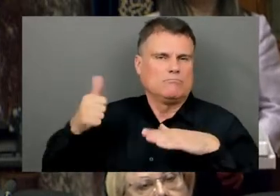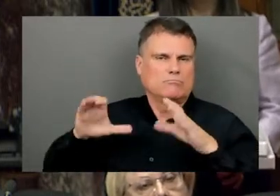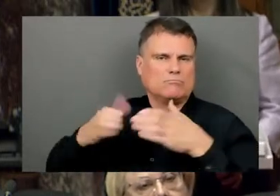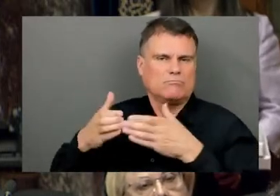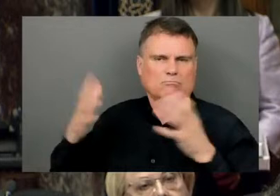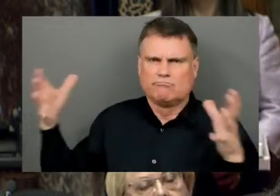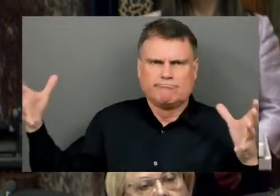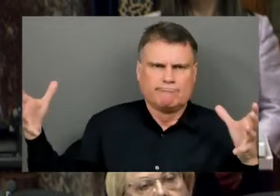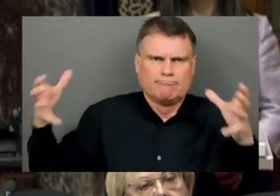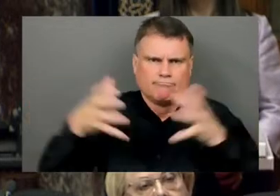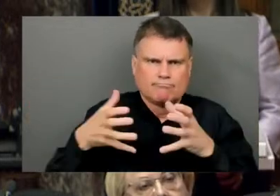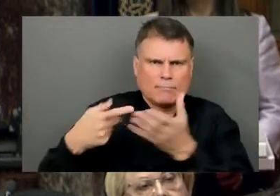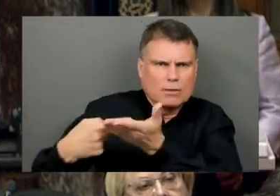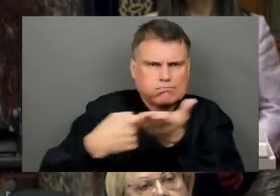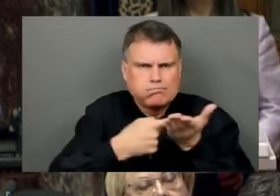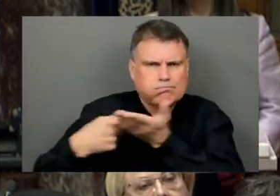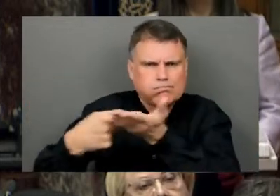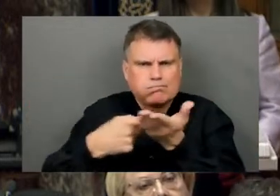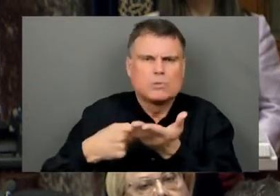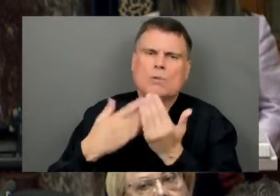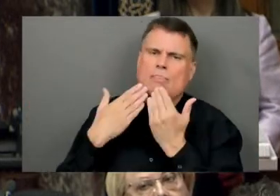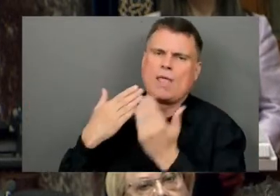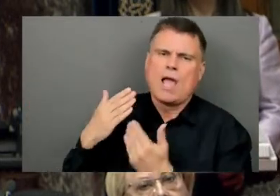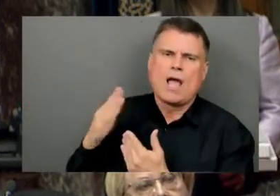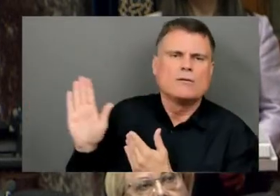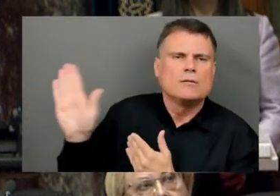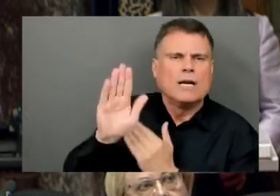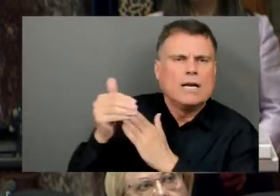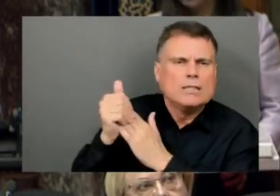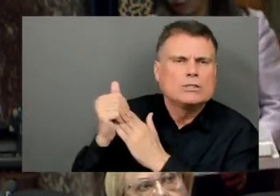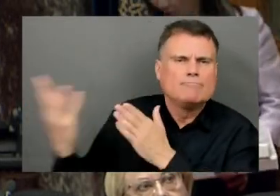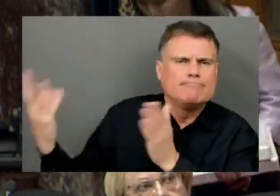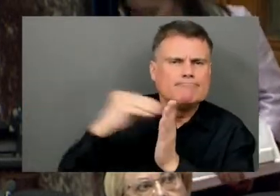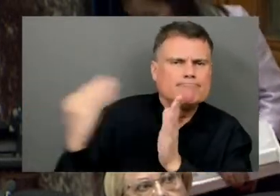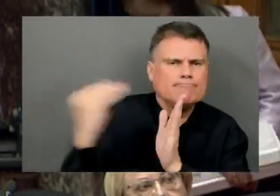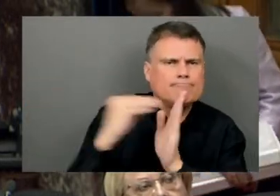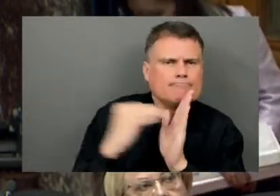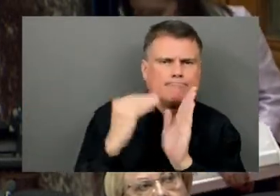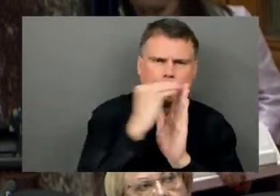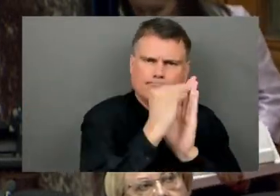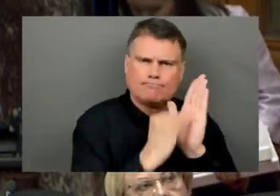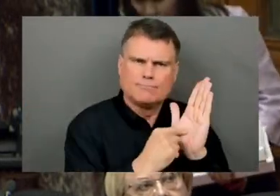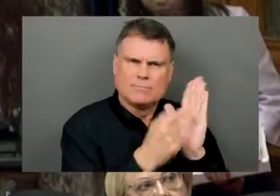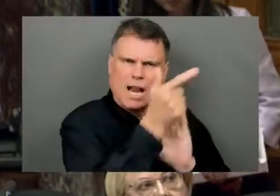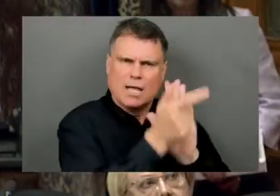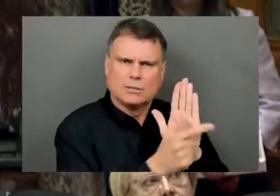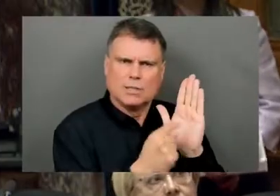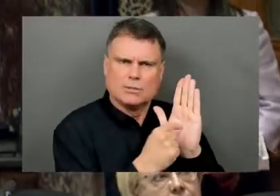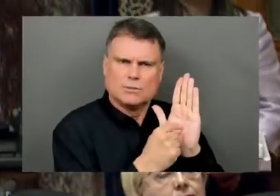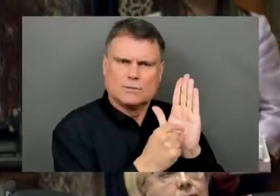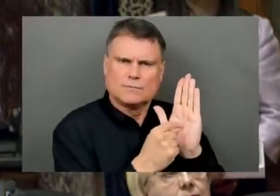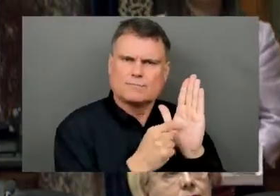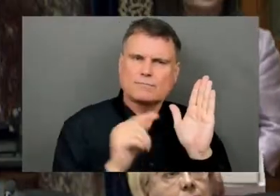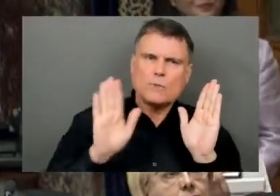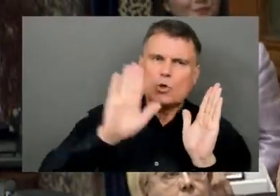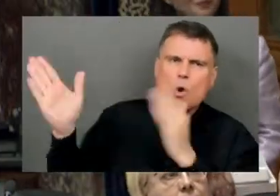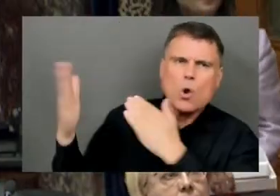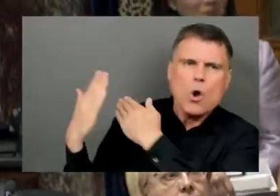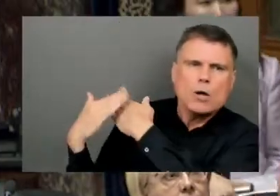you for your leadership on this important legislation and for your ongoing guidance and partnership.